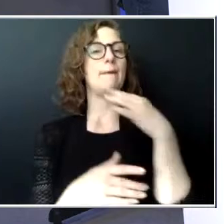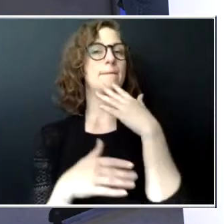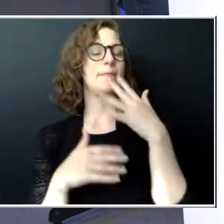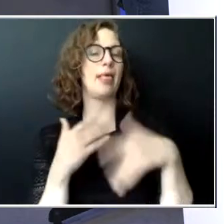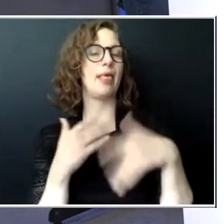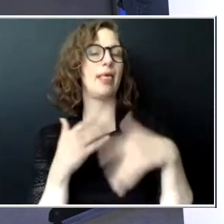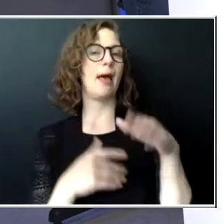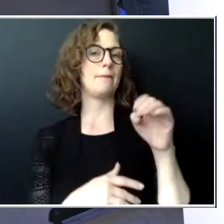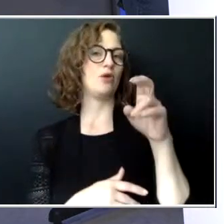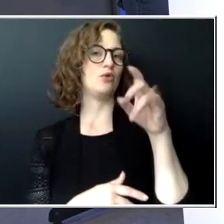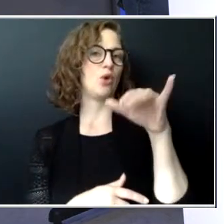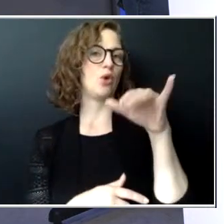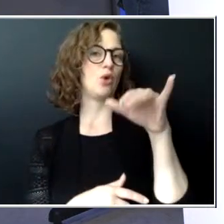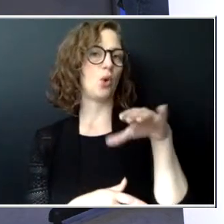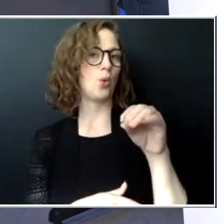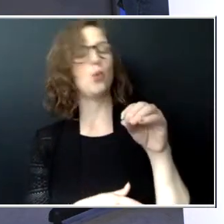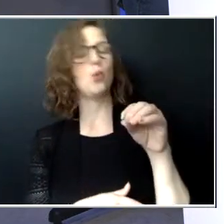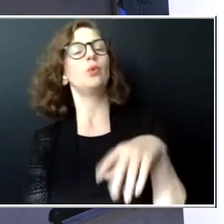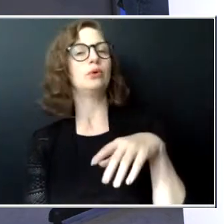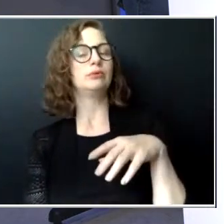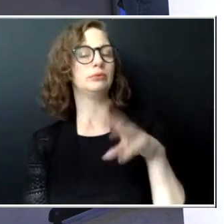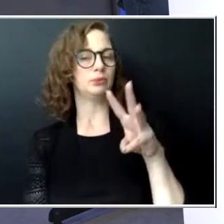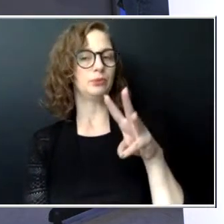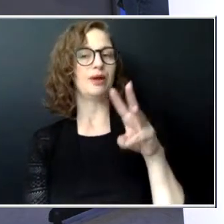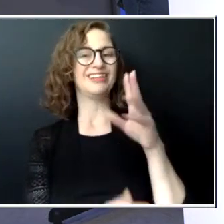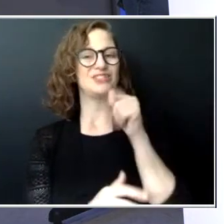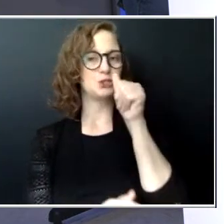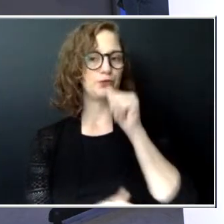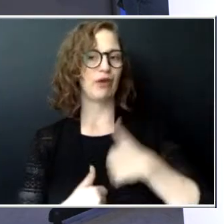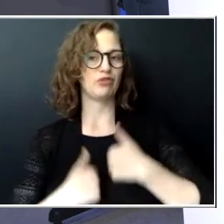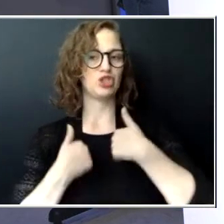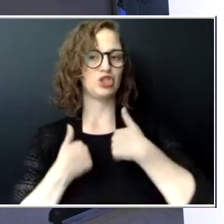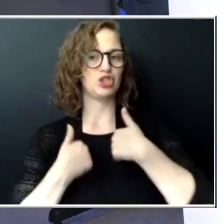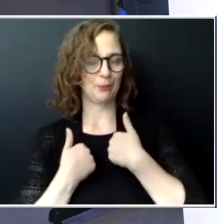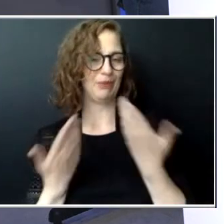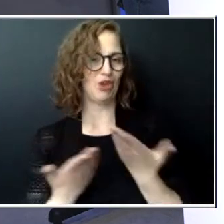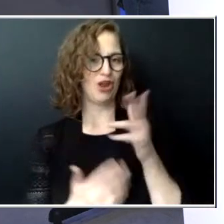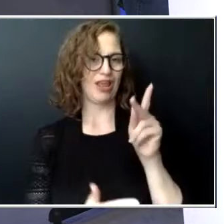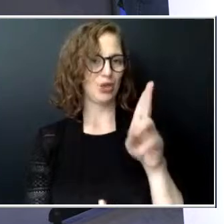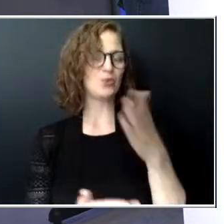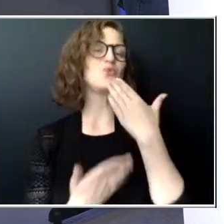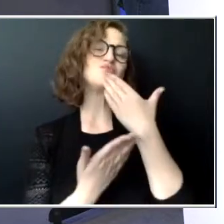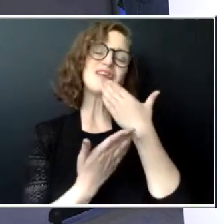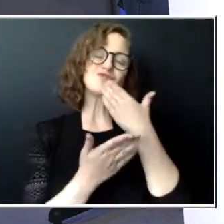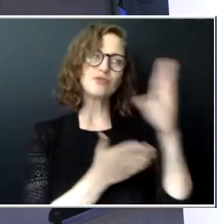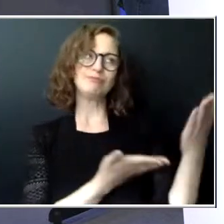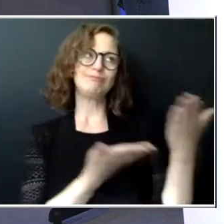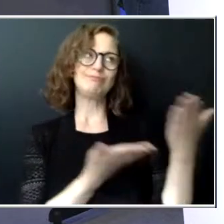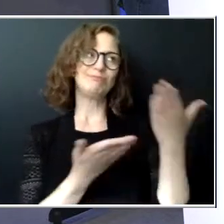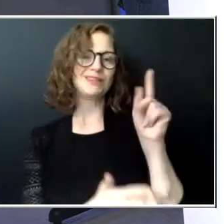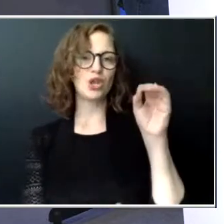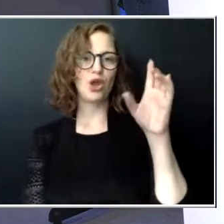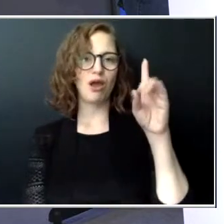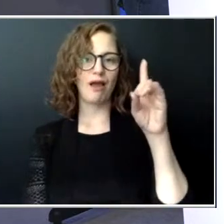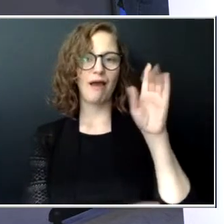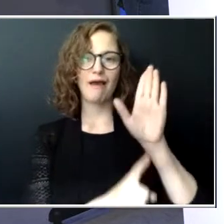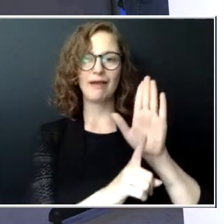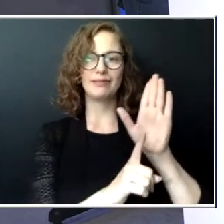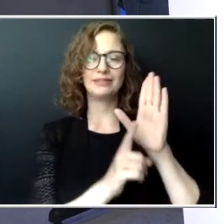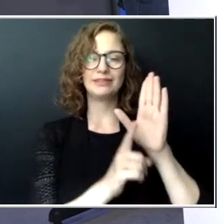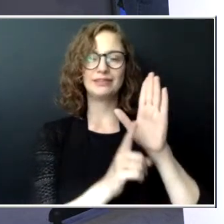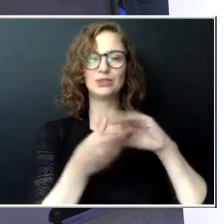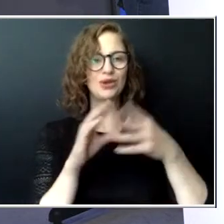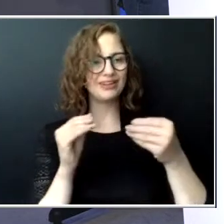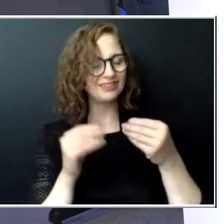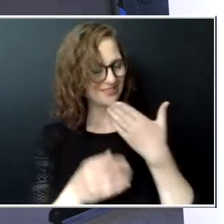Center. So thank you for bringing Todd's story to the forefront. I'm glad to have you. Thank you. How often do you guys see each other? When's the last time you